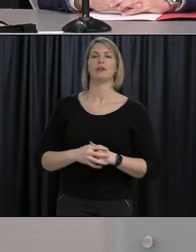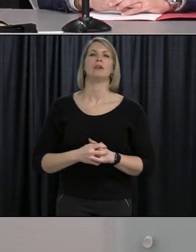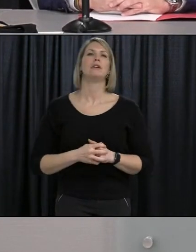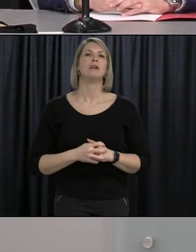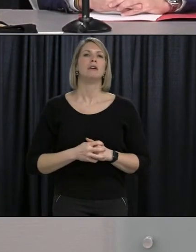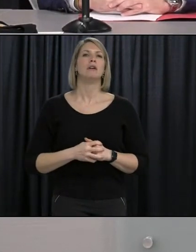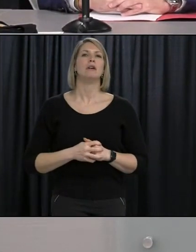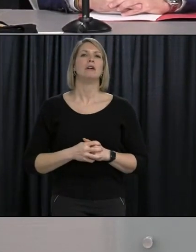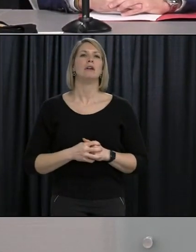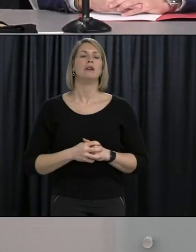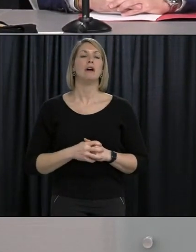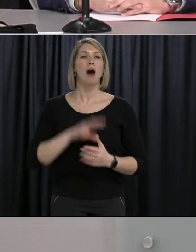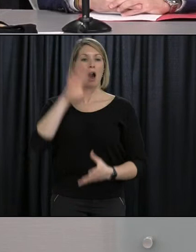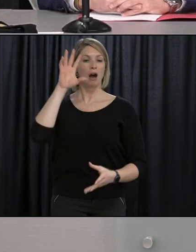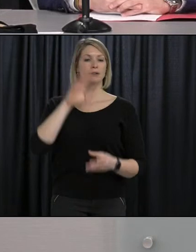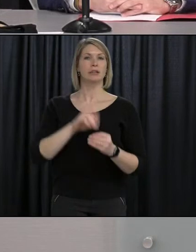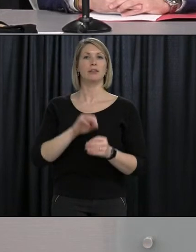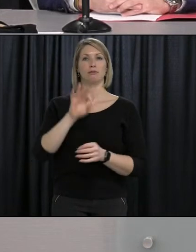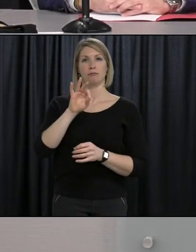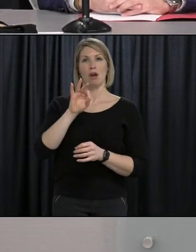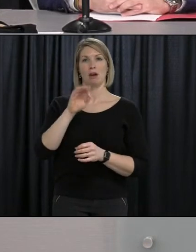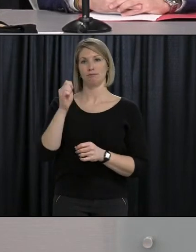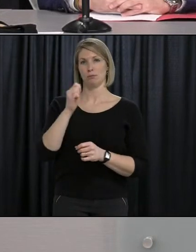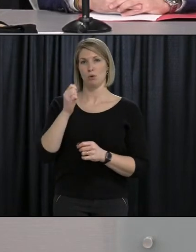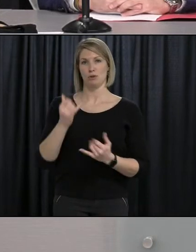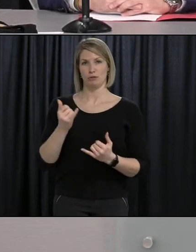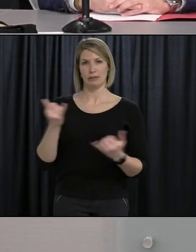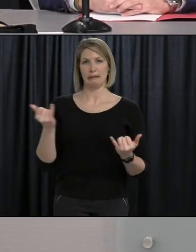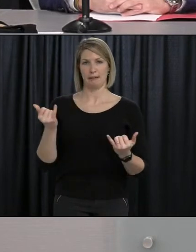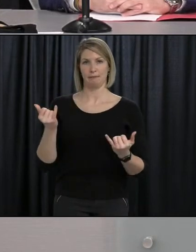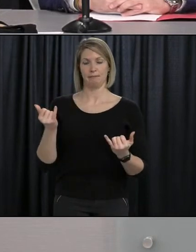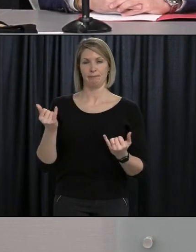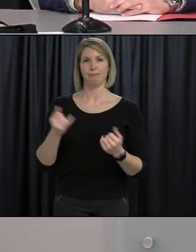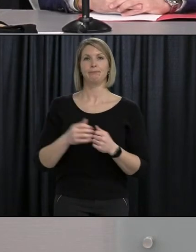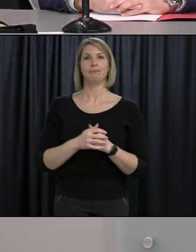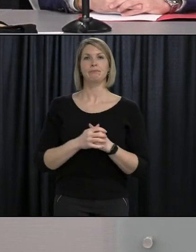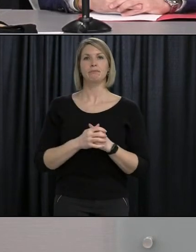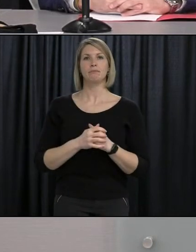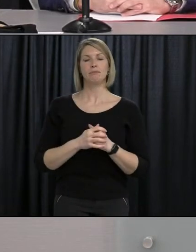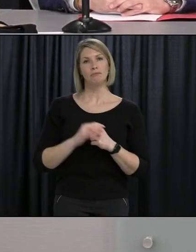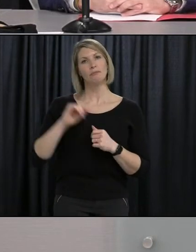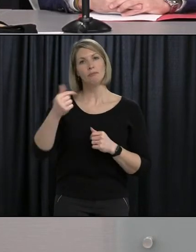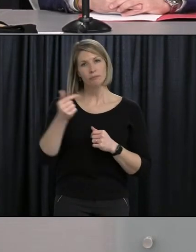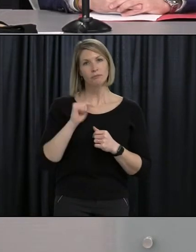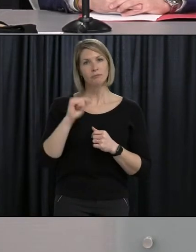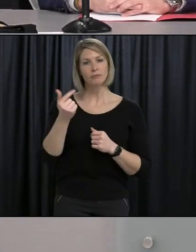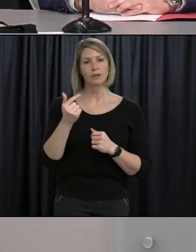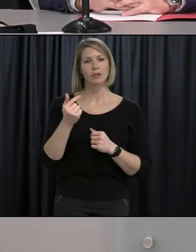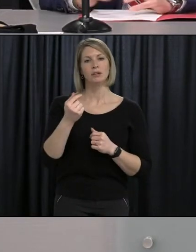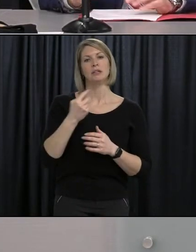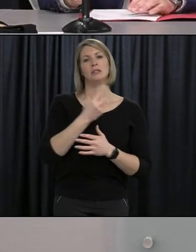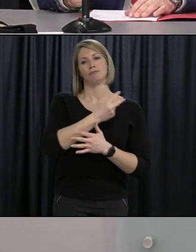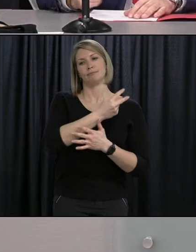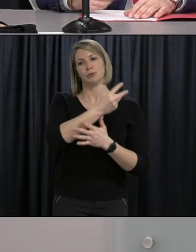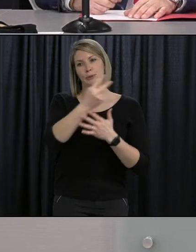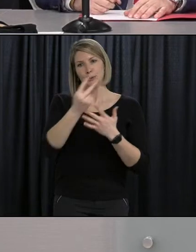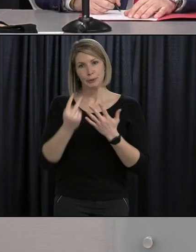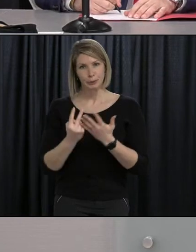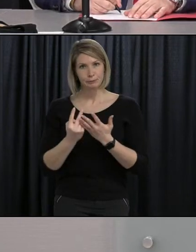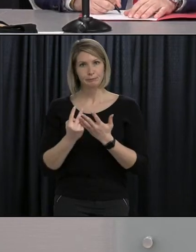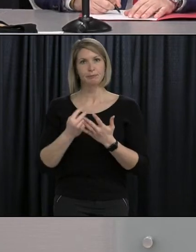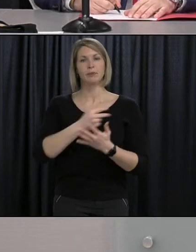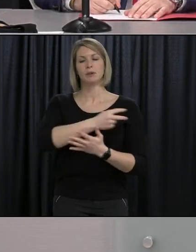benefit of our speakers, there are 9 reporters registered for today's call. The question and answer session will be conducted in 2 rounds, where each reporter will